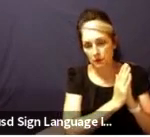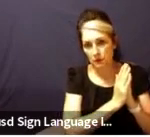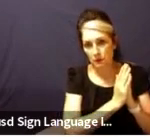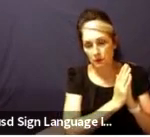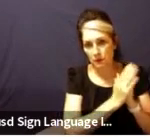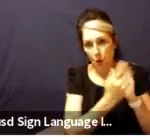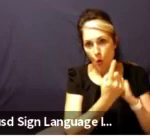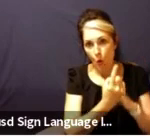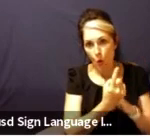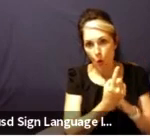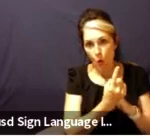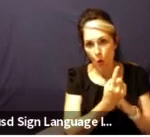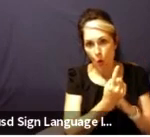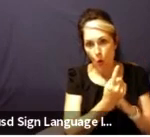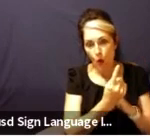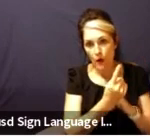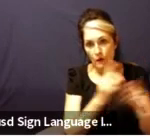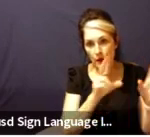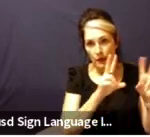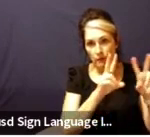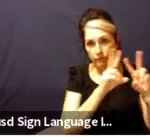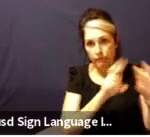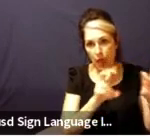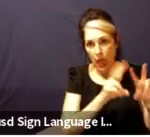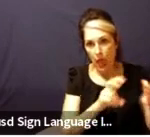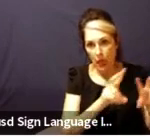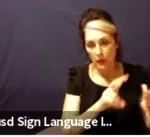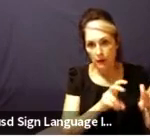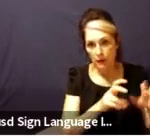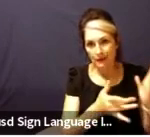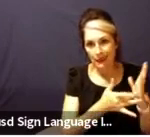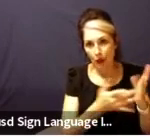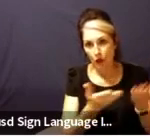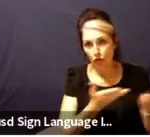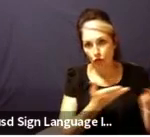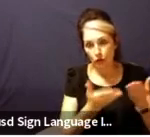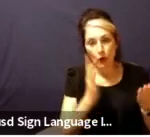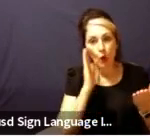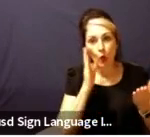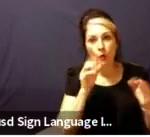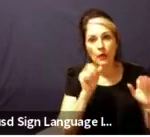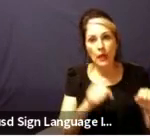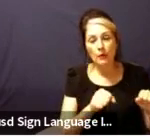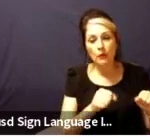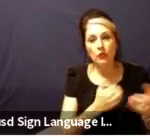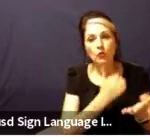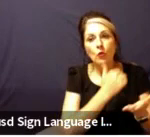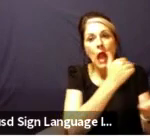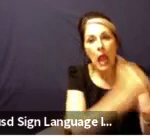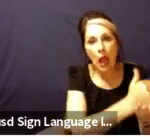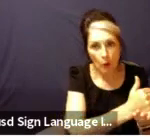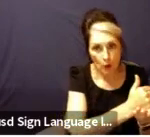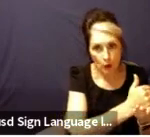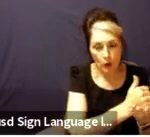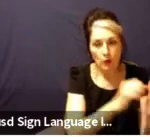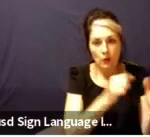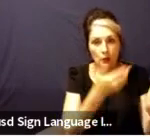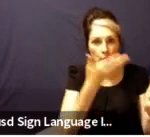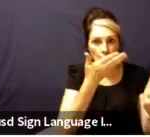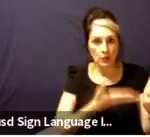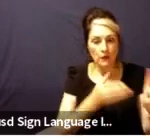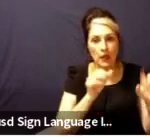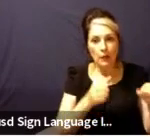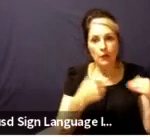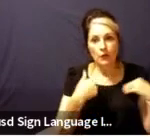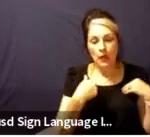of the analysts at Technology Services will be able to assist them so that you can be able to have that